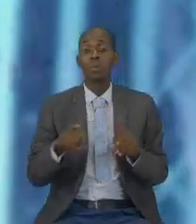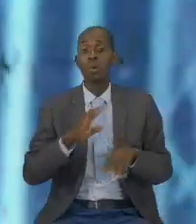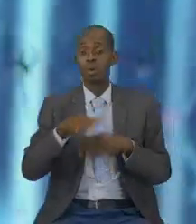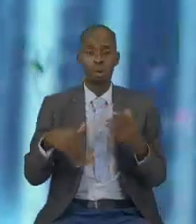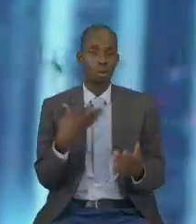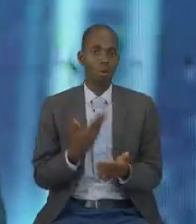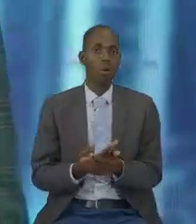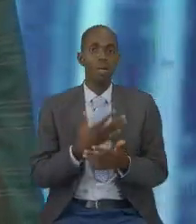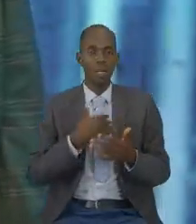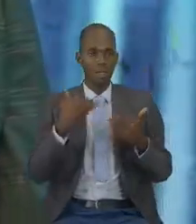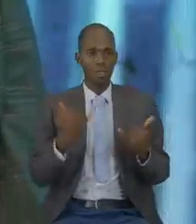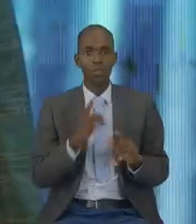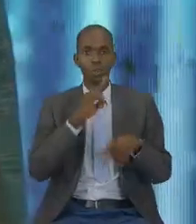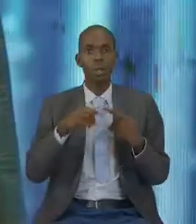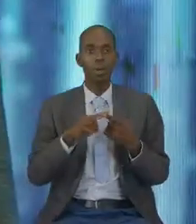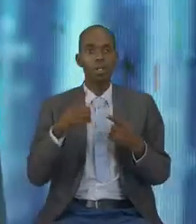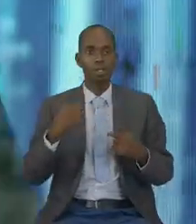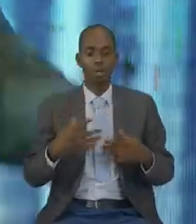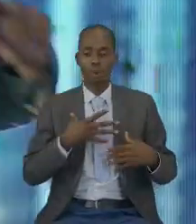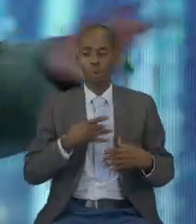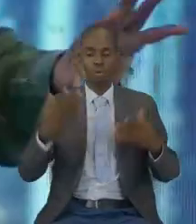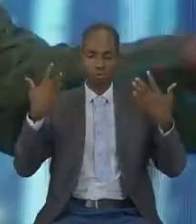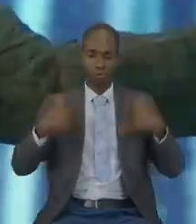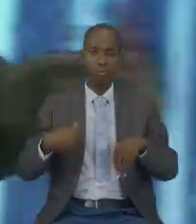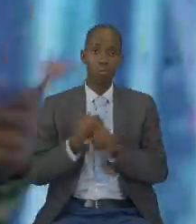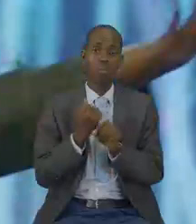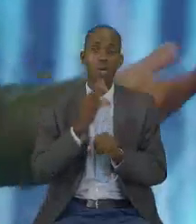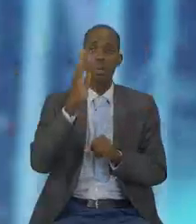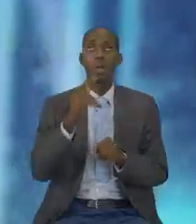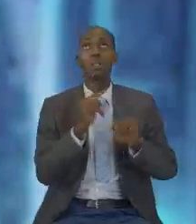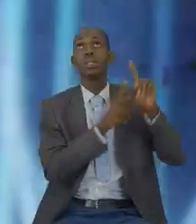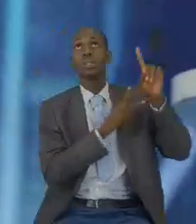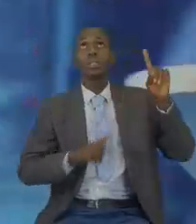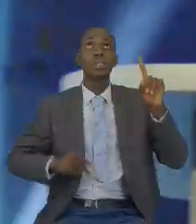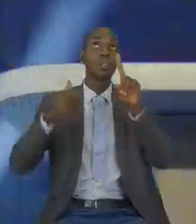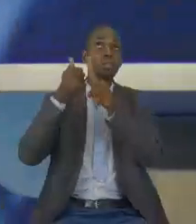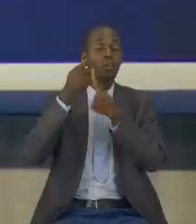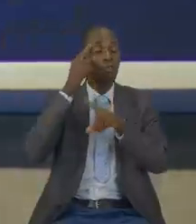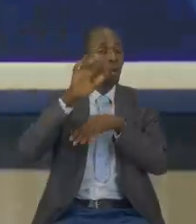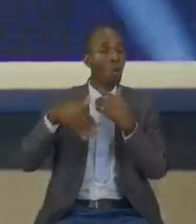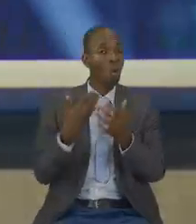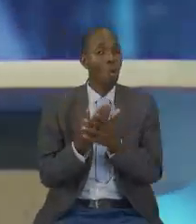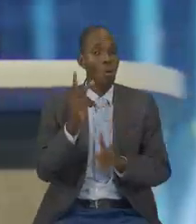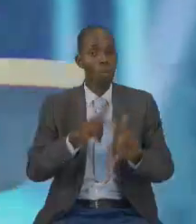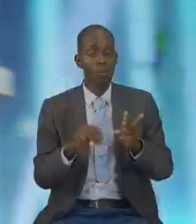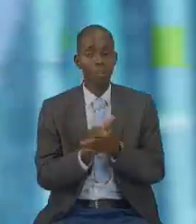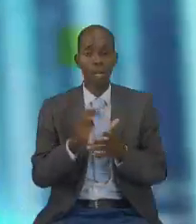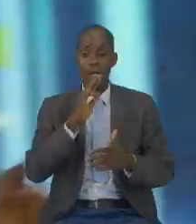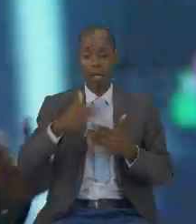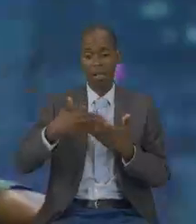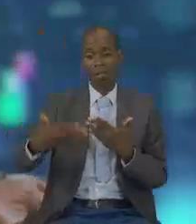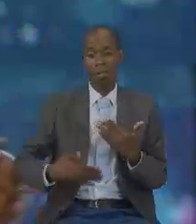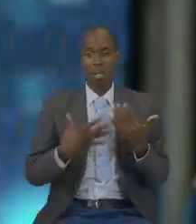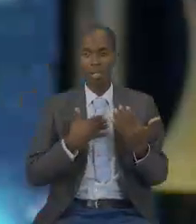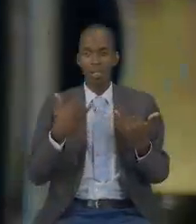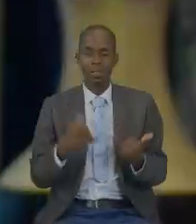robes made by the king himself for all the people that are invited. And this man, he